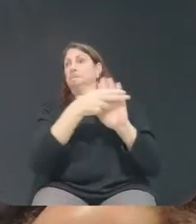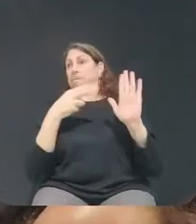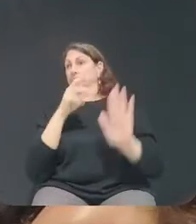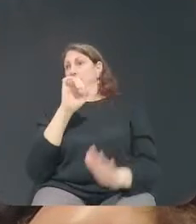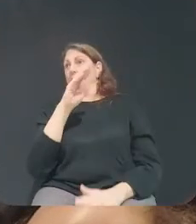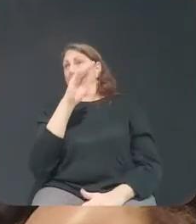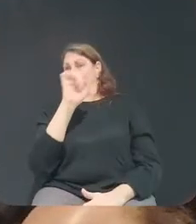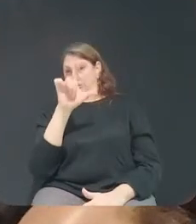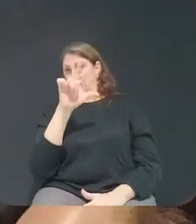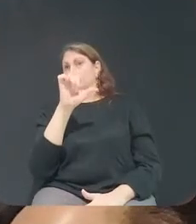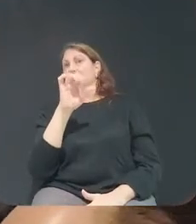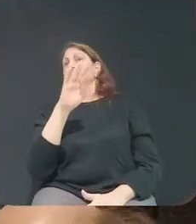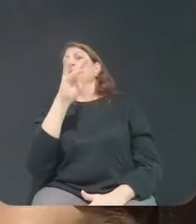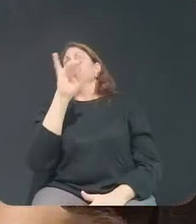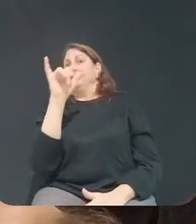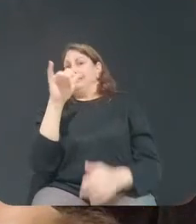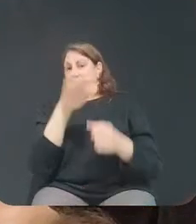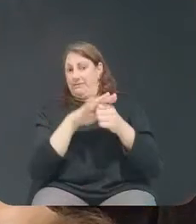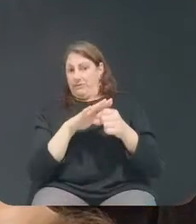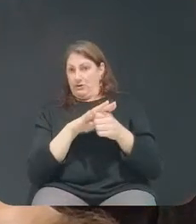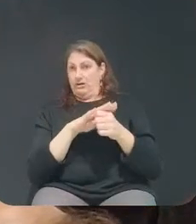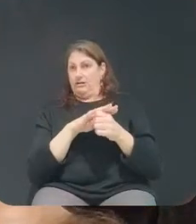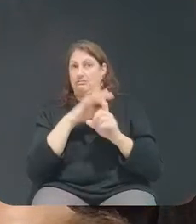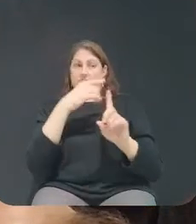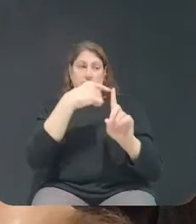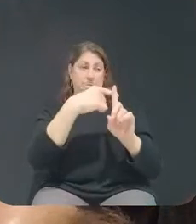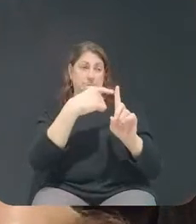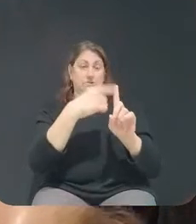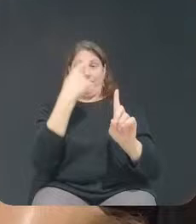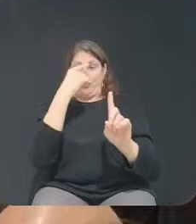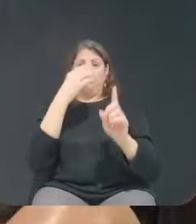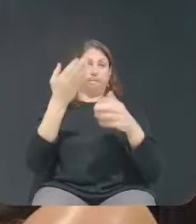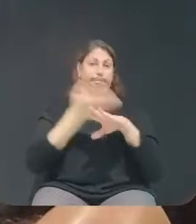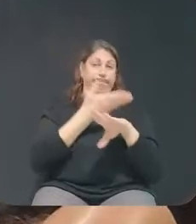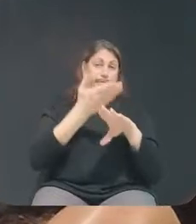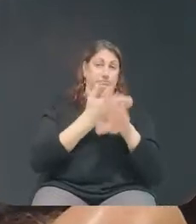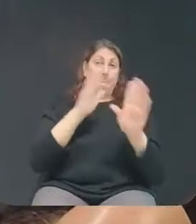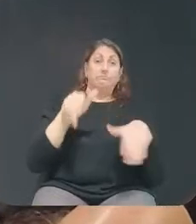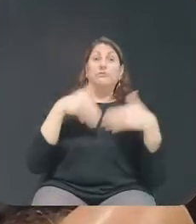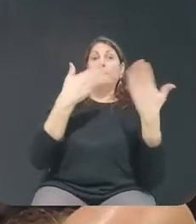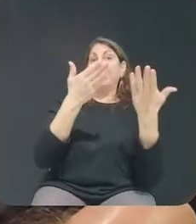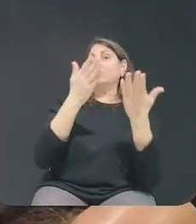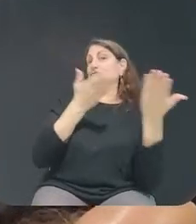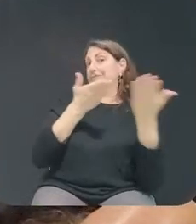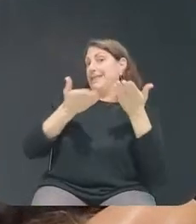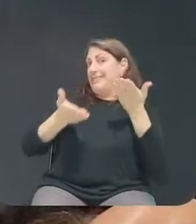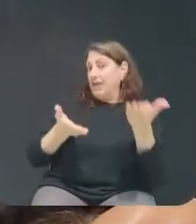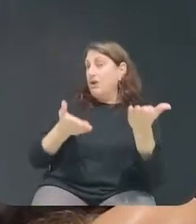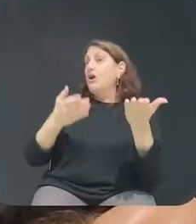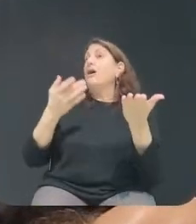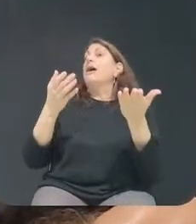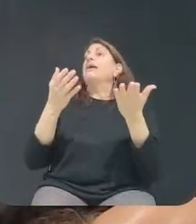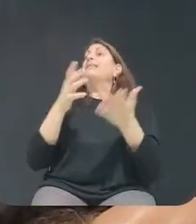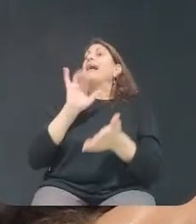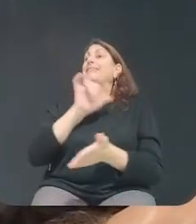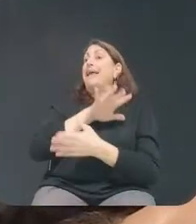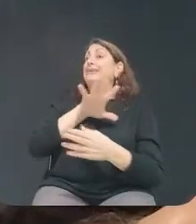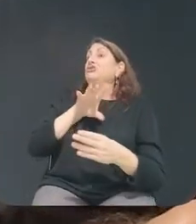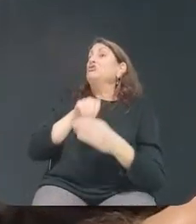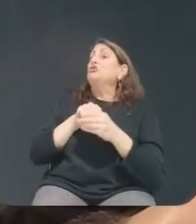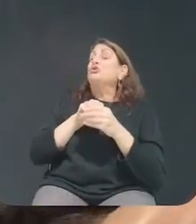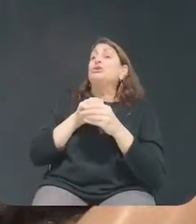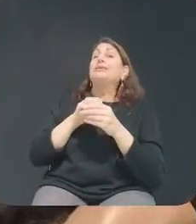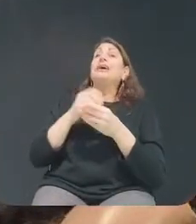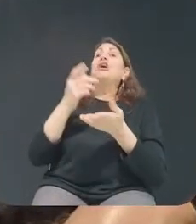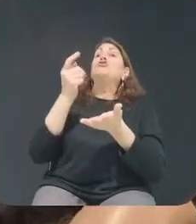targeted to receive services. Projects initiated and supported by Model Cities included drug and addiction treatment